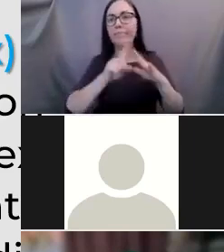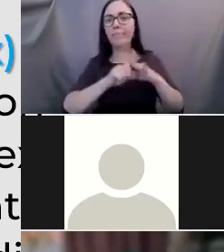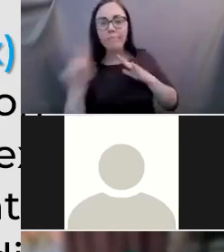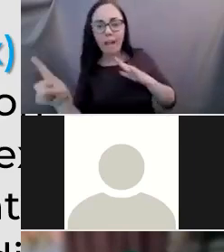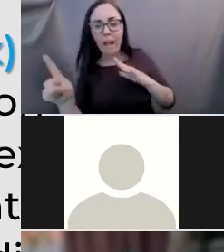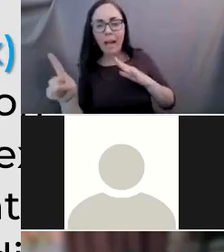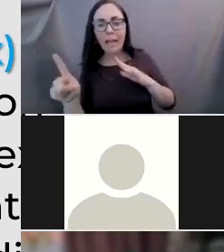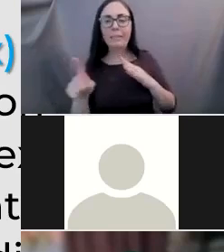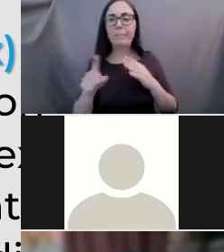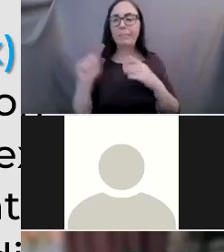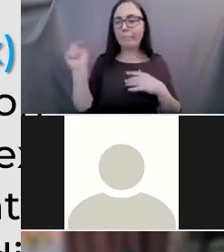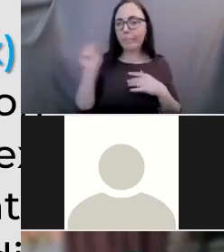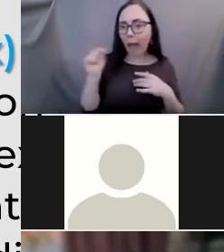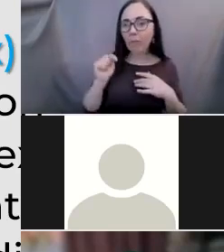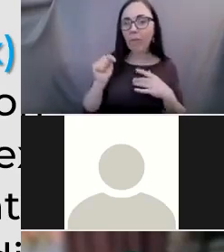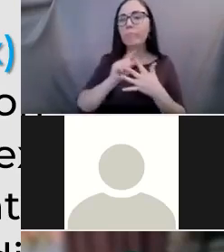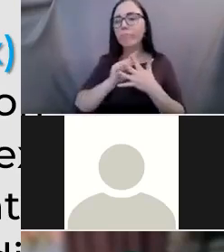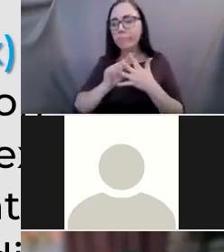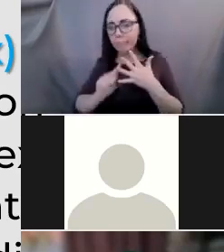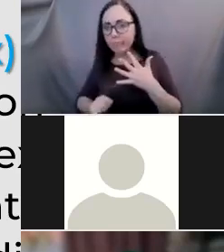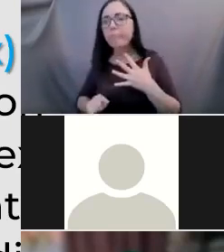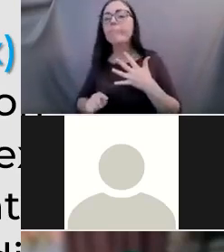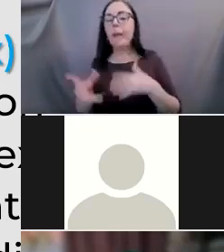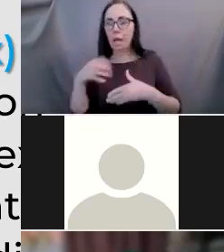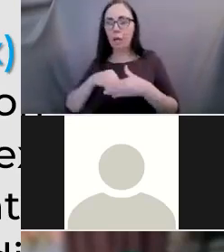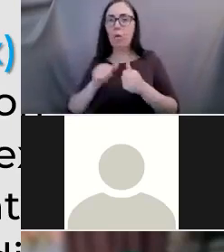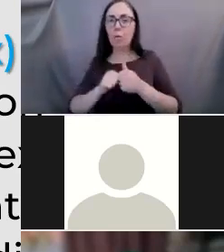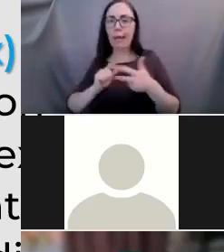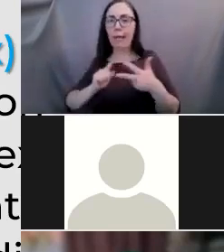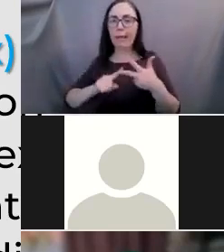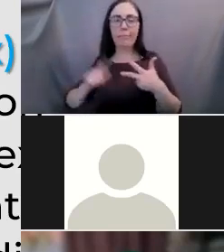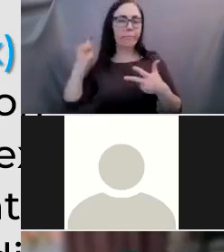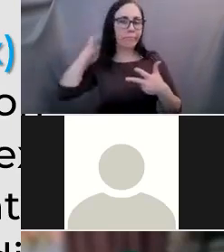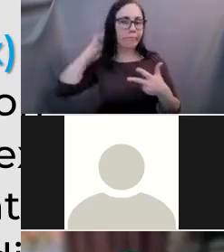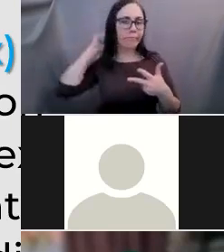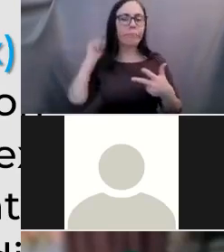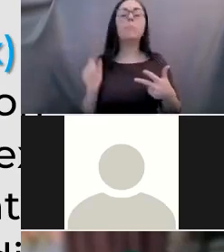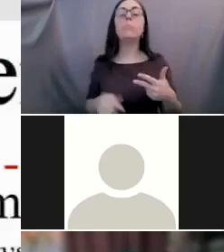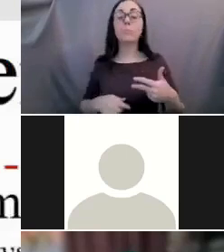We're going to talk specifically about the limbic system brain.